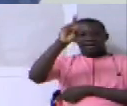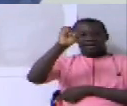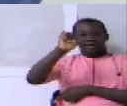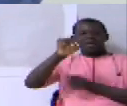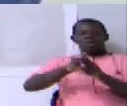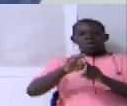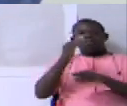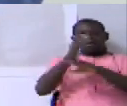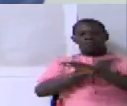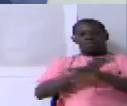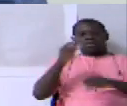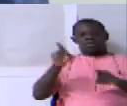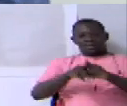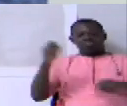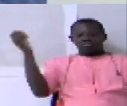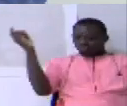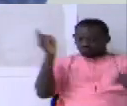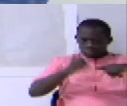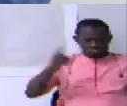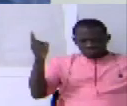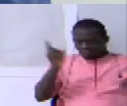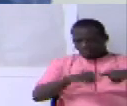Yes.